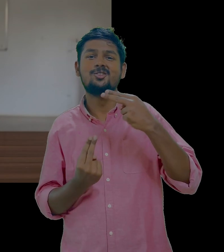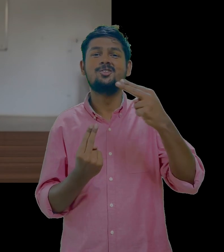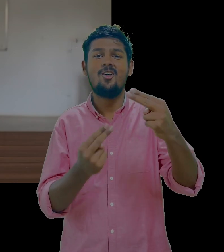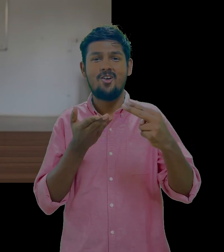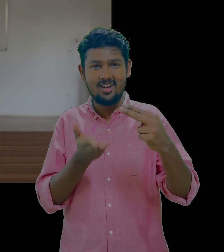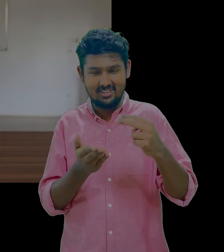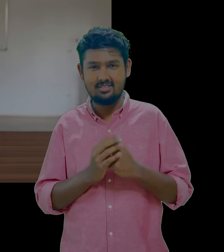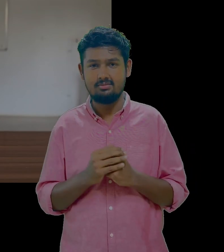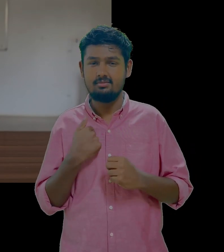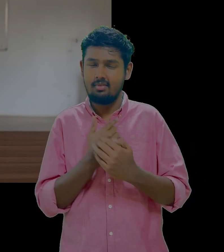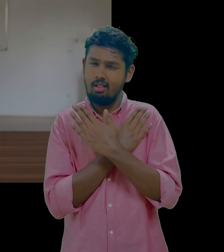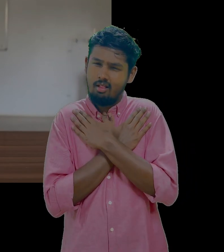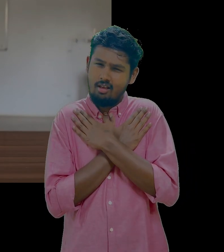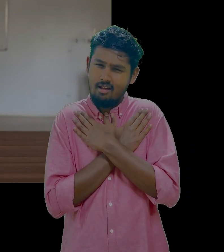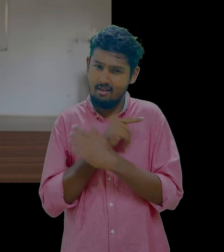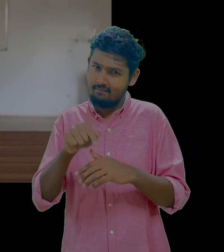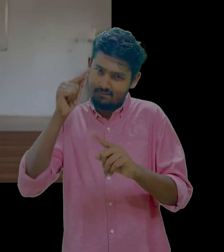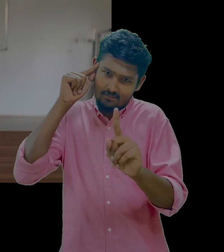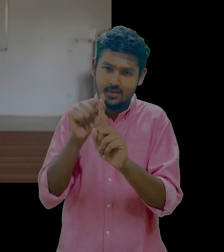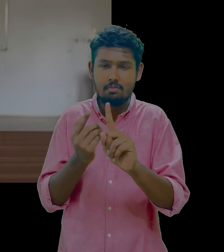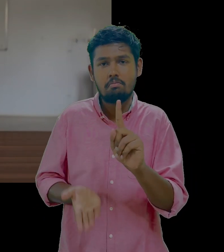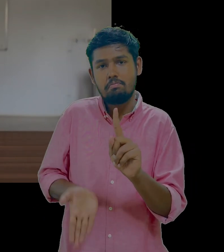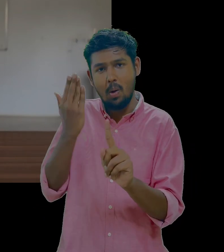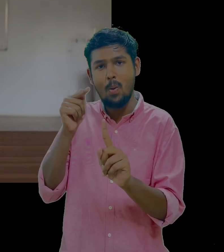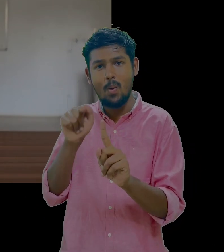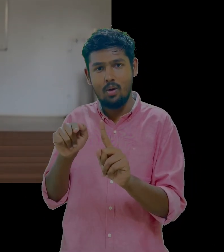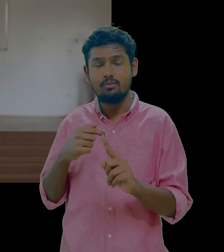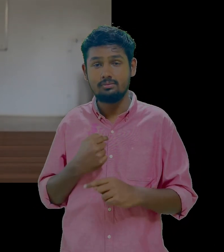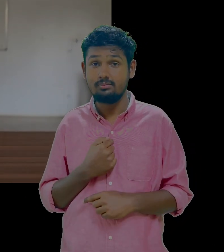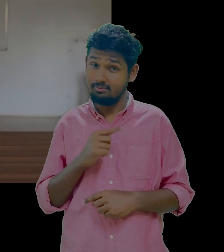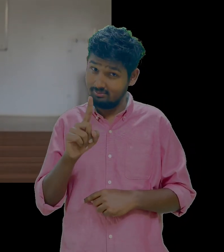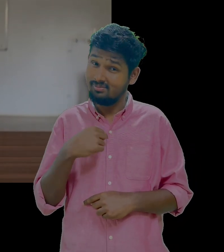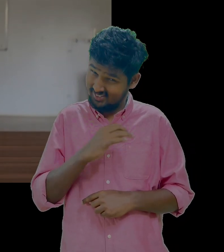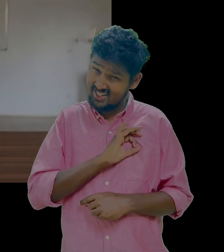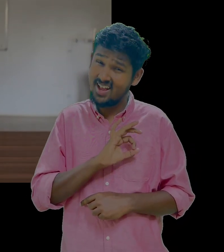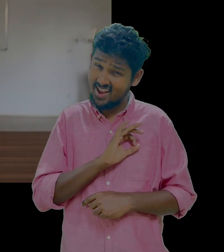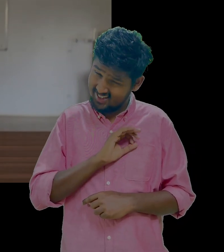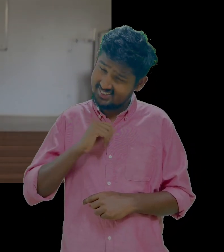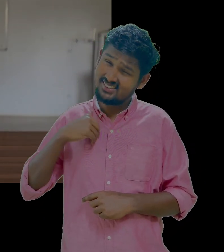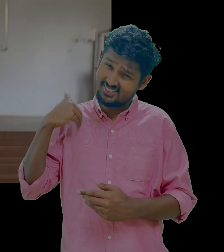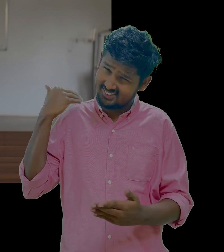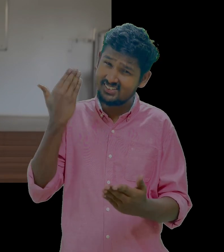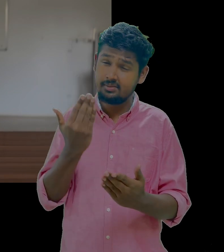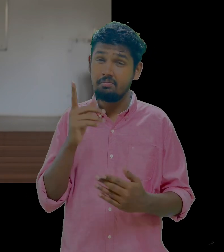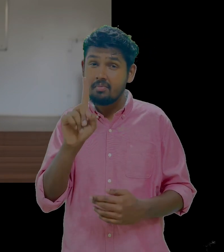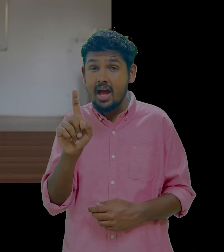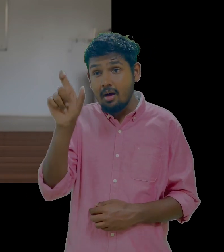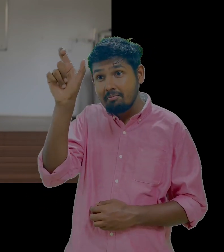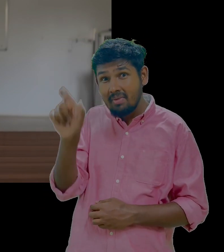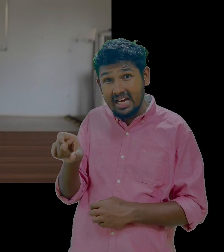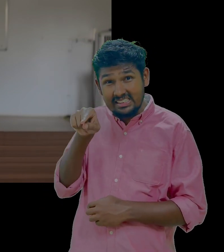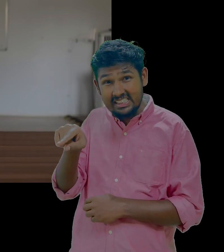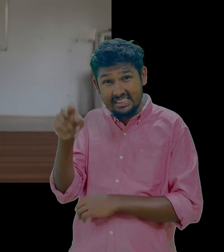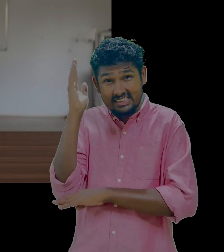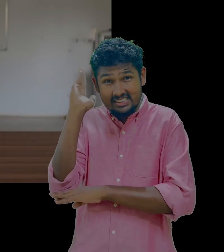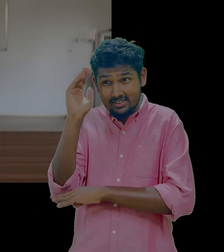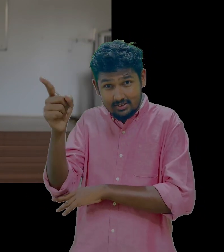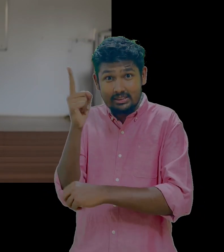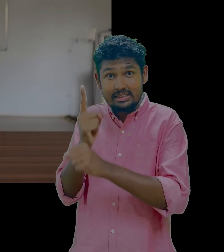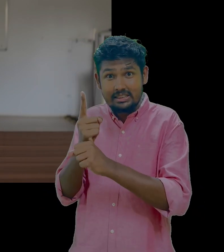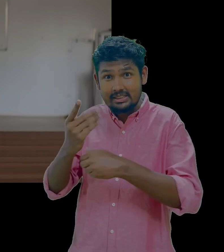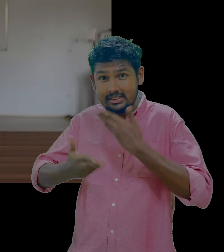lecturer, the way he used to put his heart and soul in teaching us, and I wanted to really write that paper very